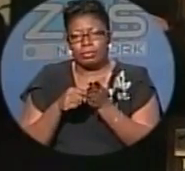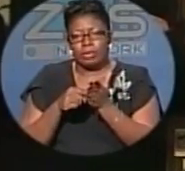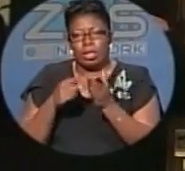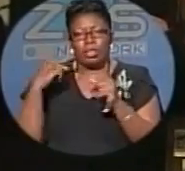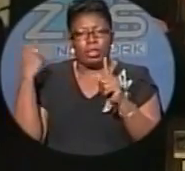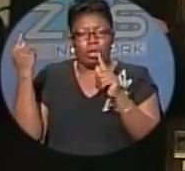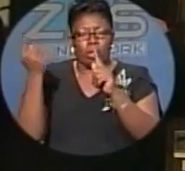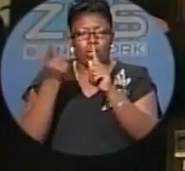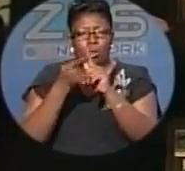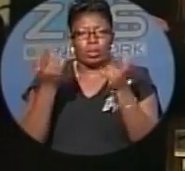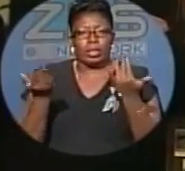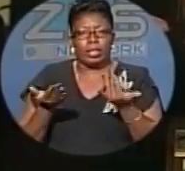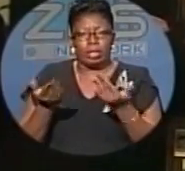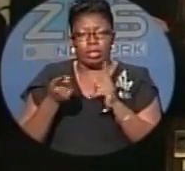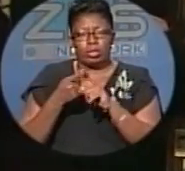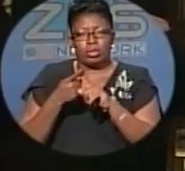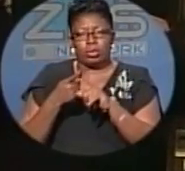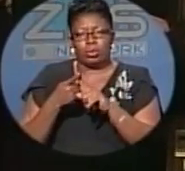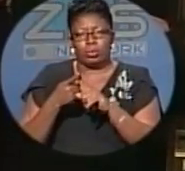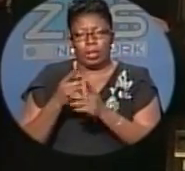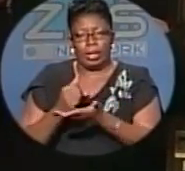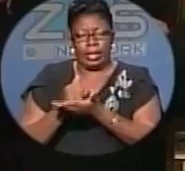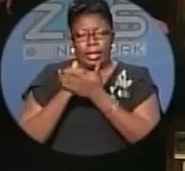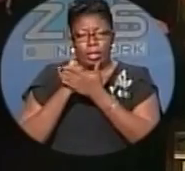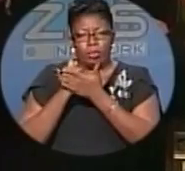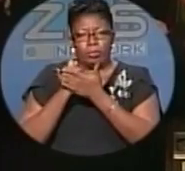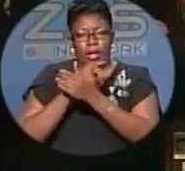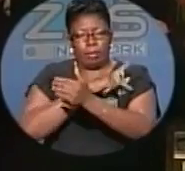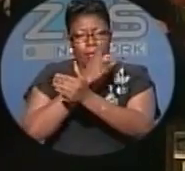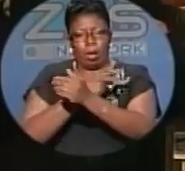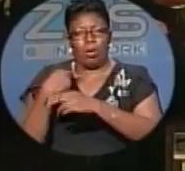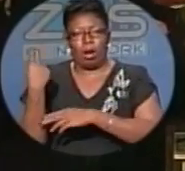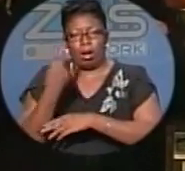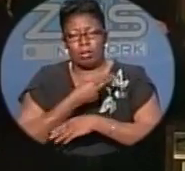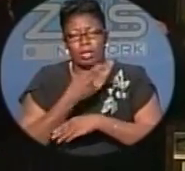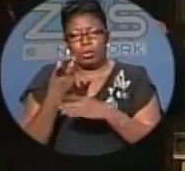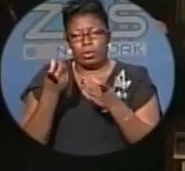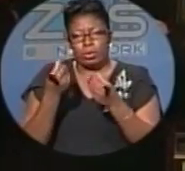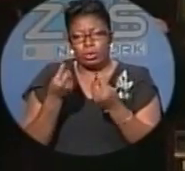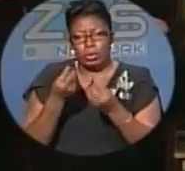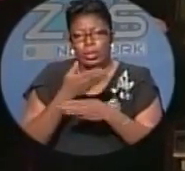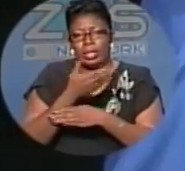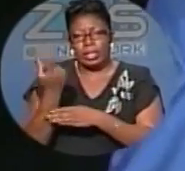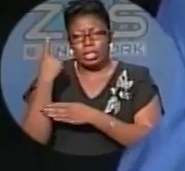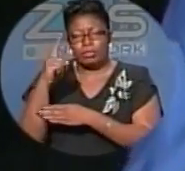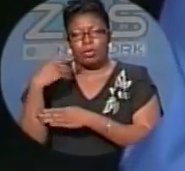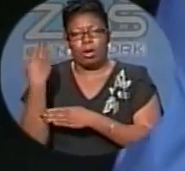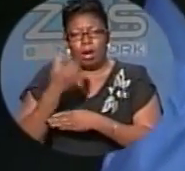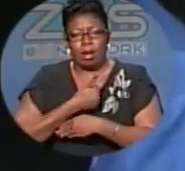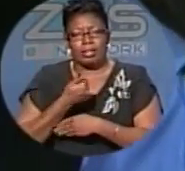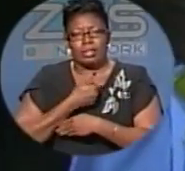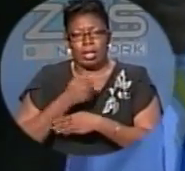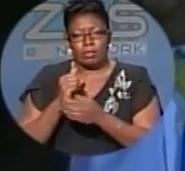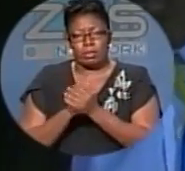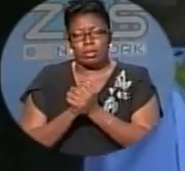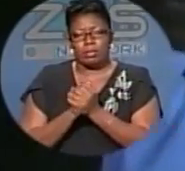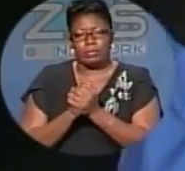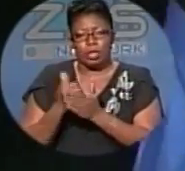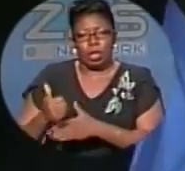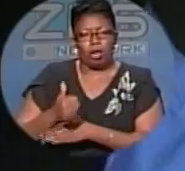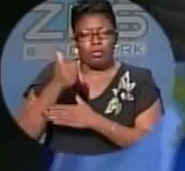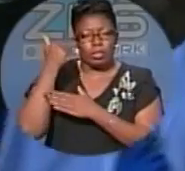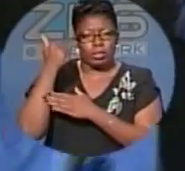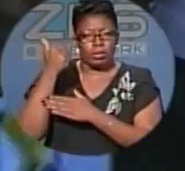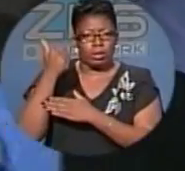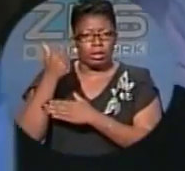goal here is to help empower us that we could do things for ourselves. Now, in officially declaring the